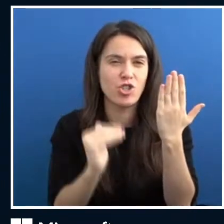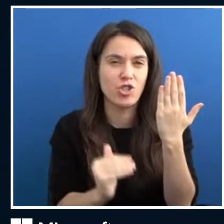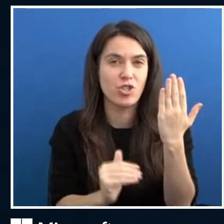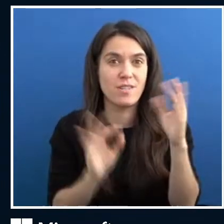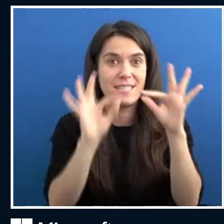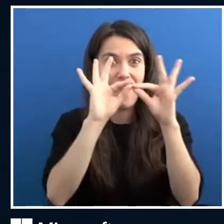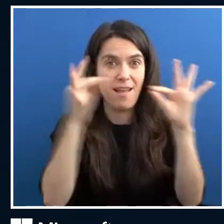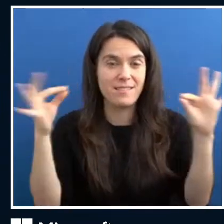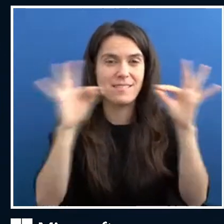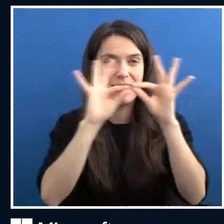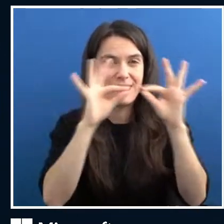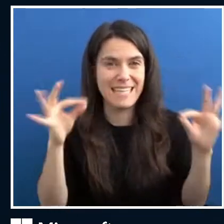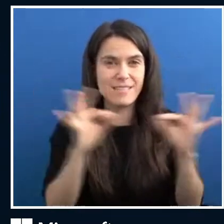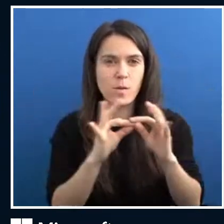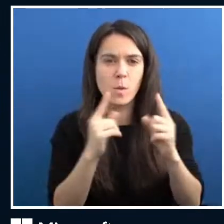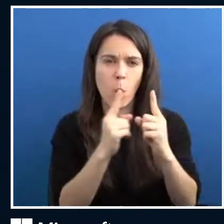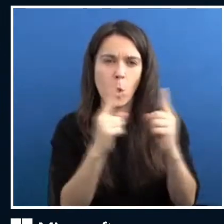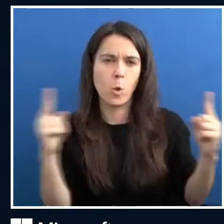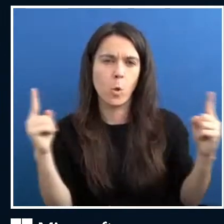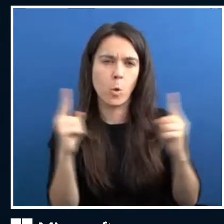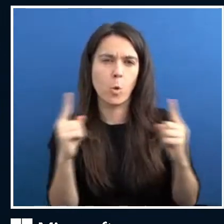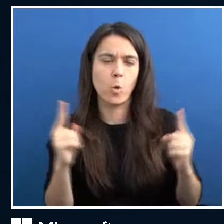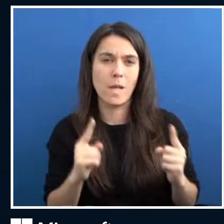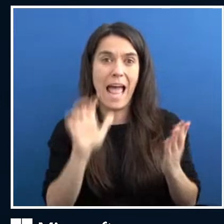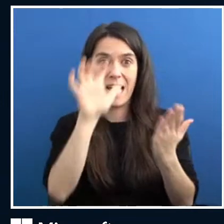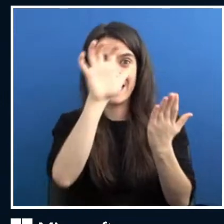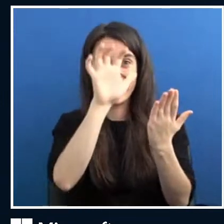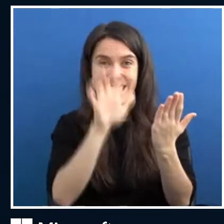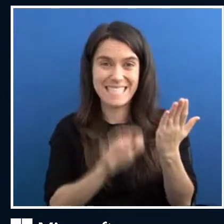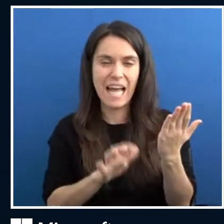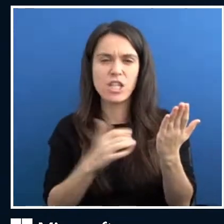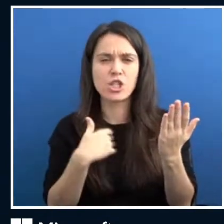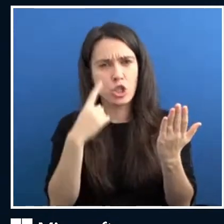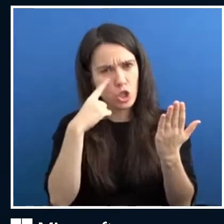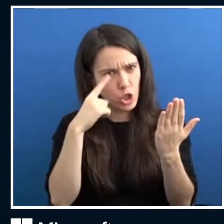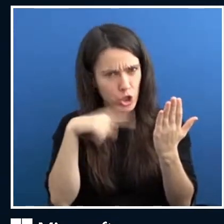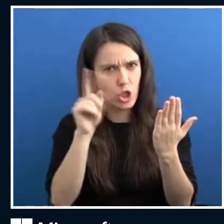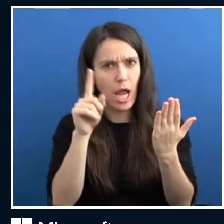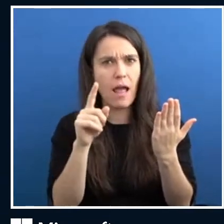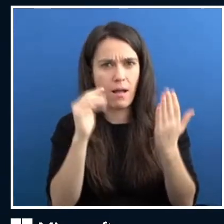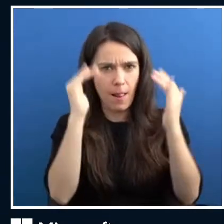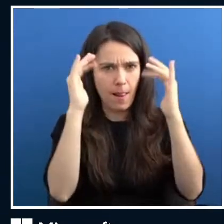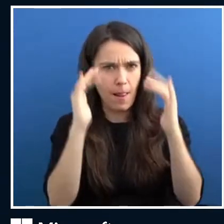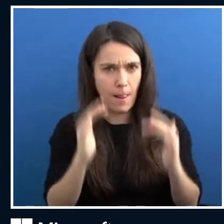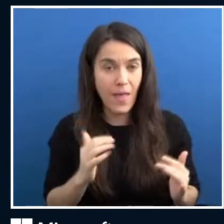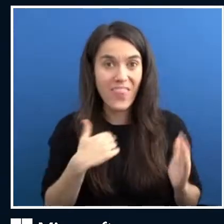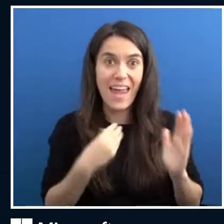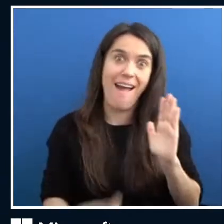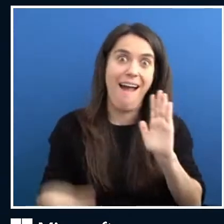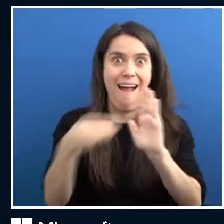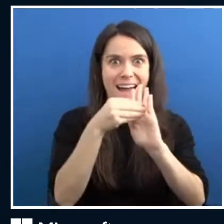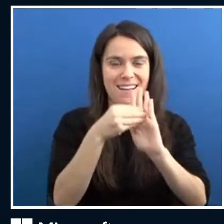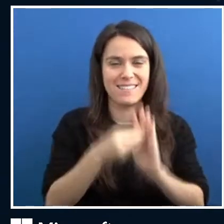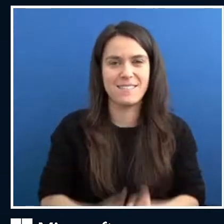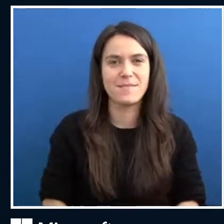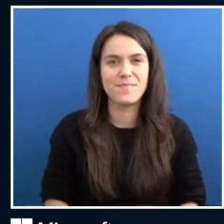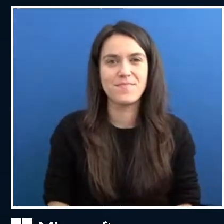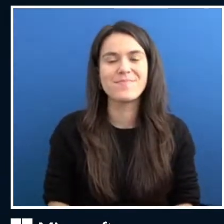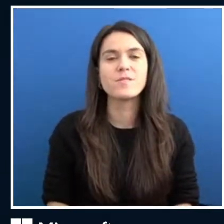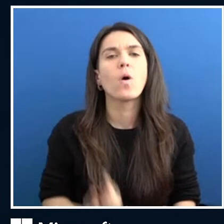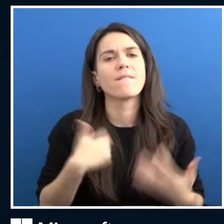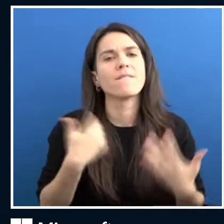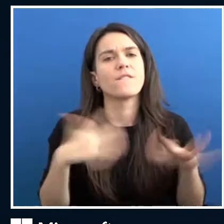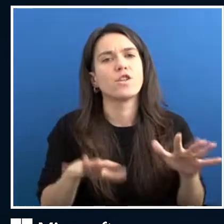of the sentence in the text, and then I checked each of the sentence, and then I added it. So I got the answers from the